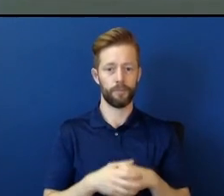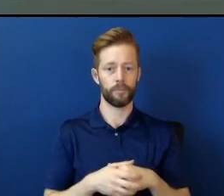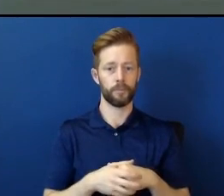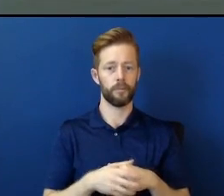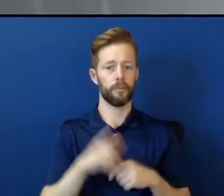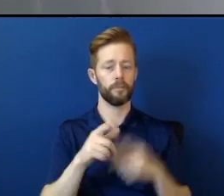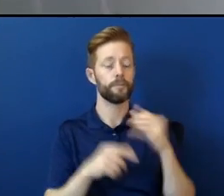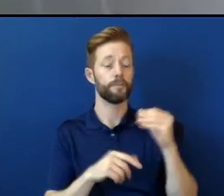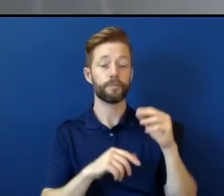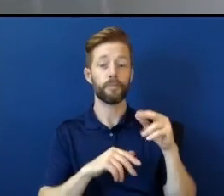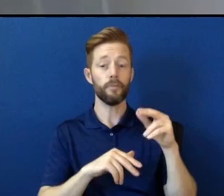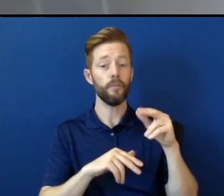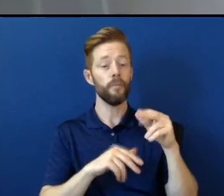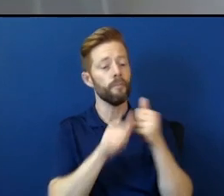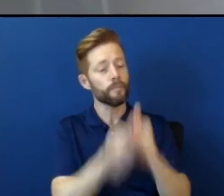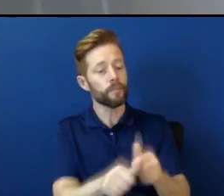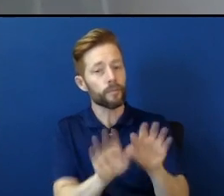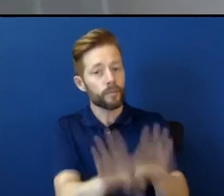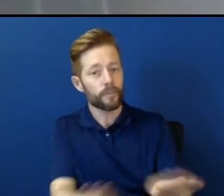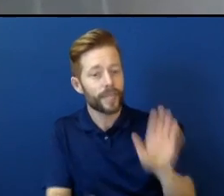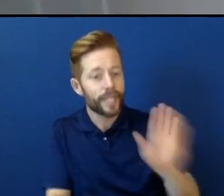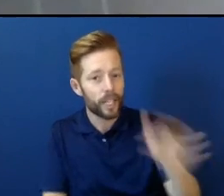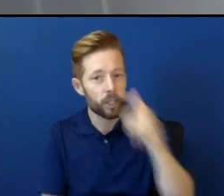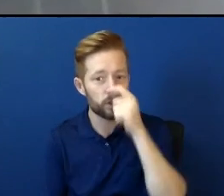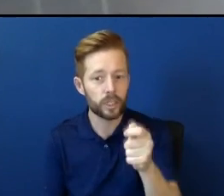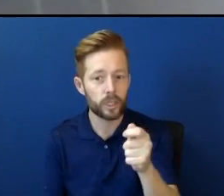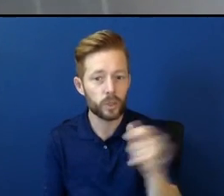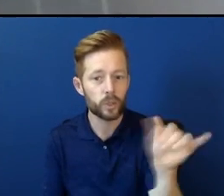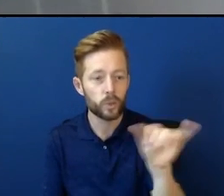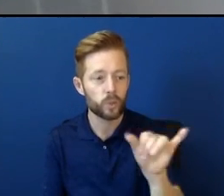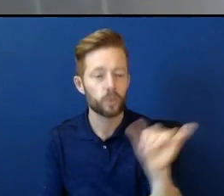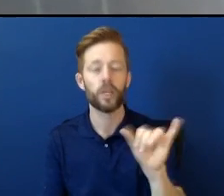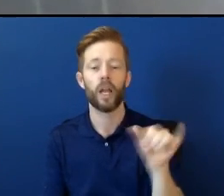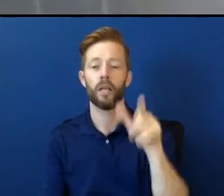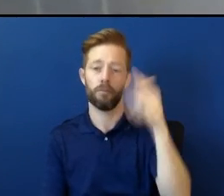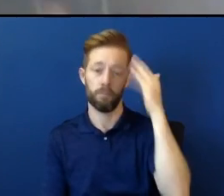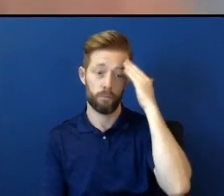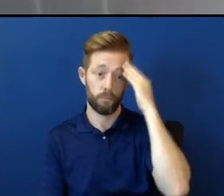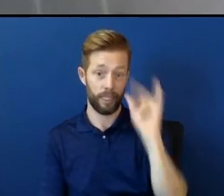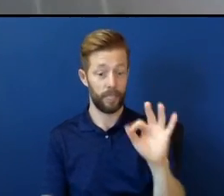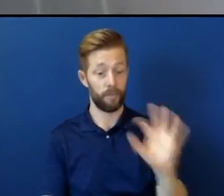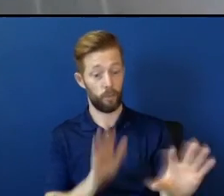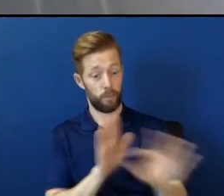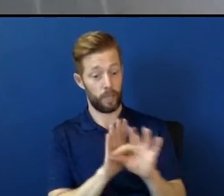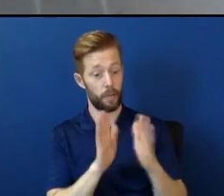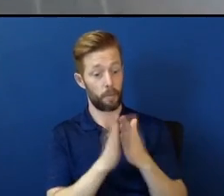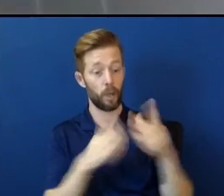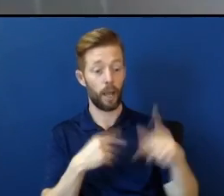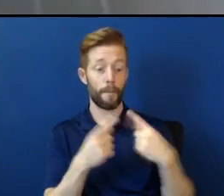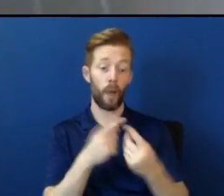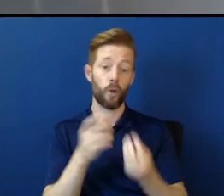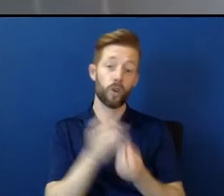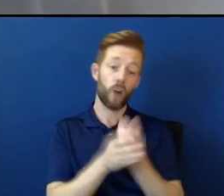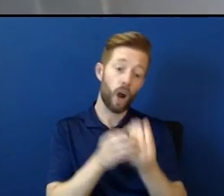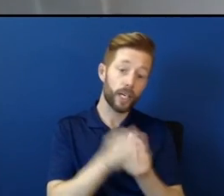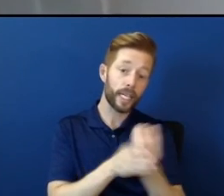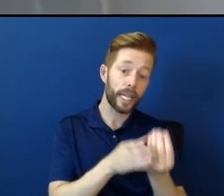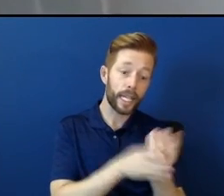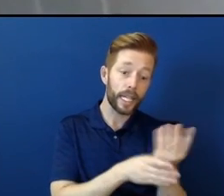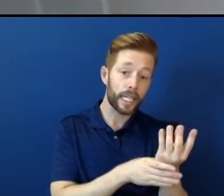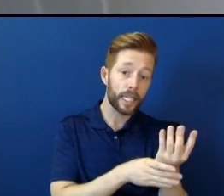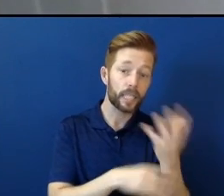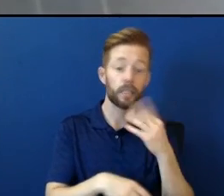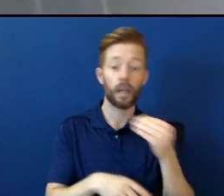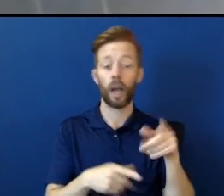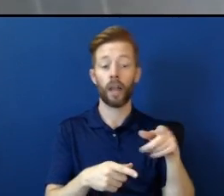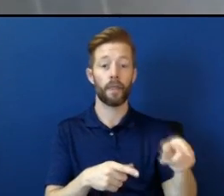Yeah. And I think building off children's interests, like we've been talking about, knowing that if you choose a book about gardening and perhaps